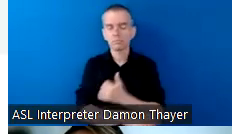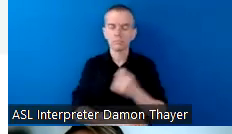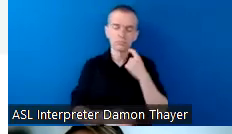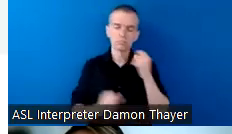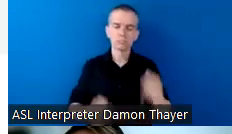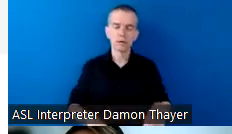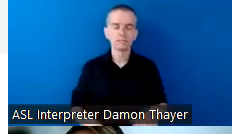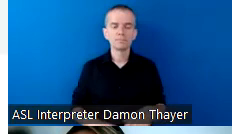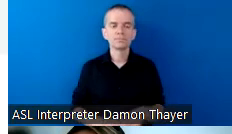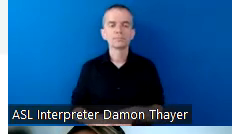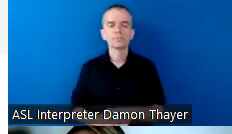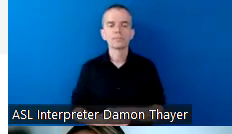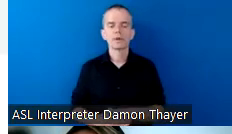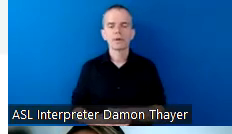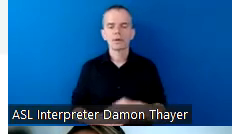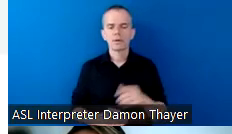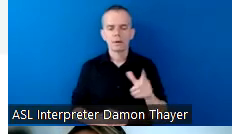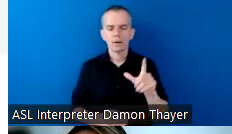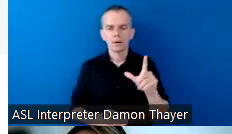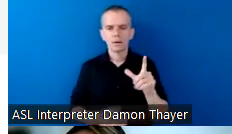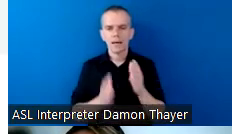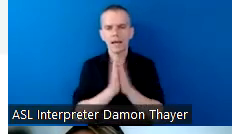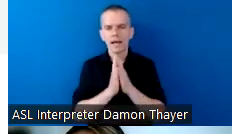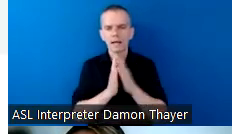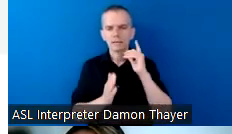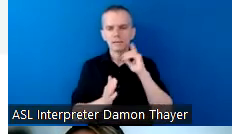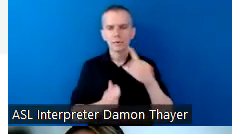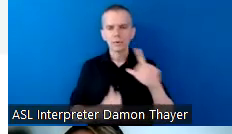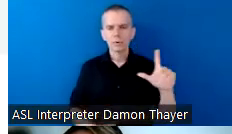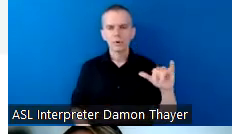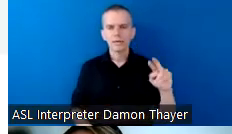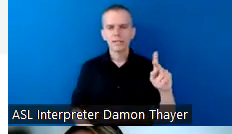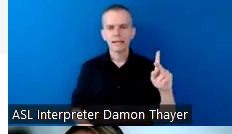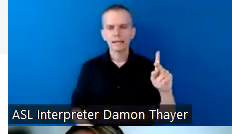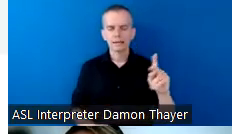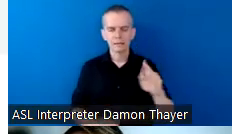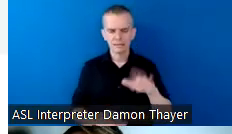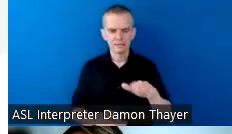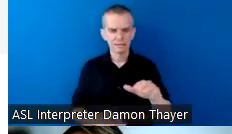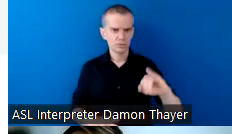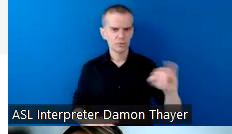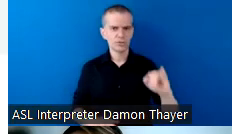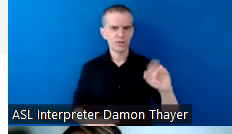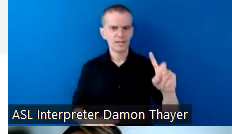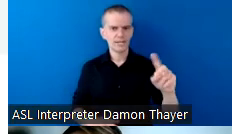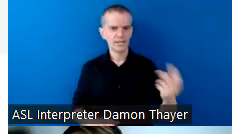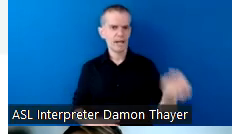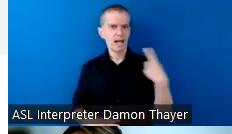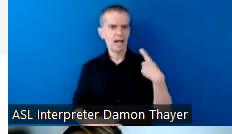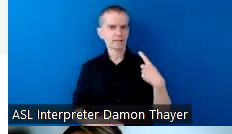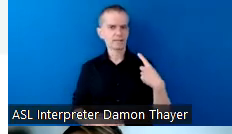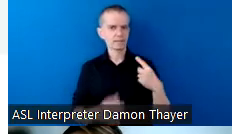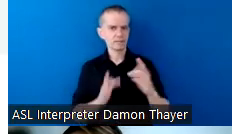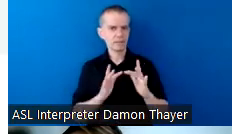a link in the chat. JD, can you let us know exactly what link you're requesting so we can make sure we get that